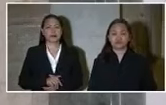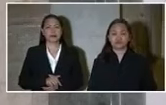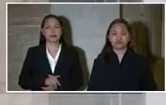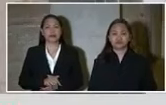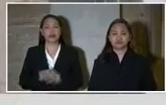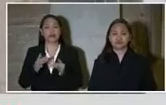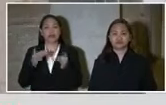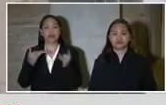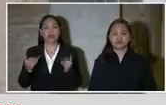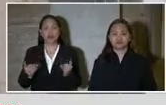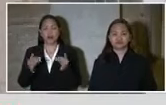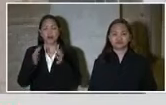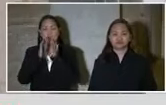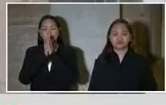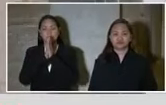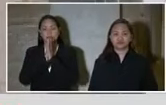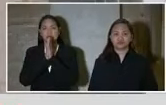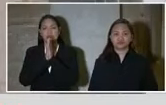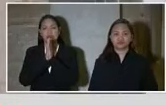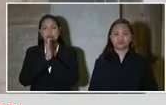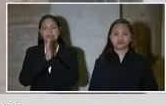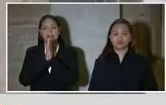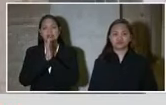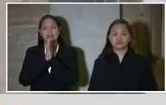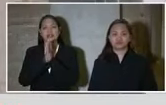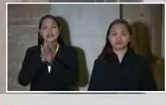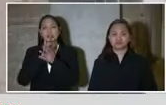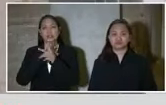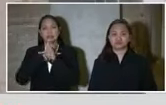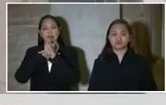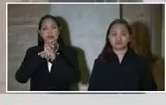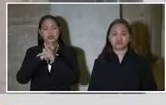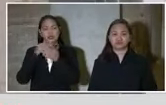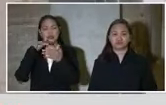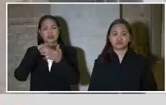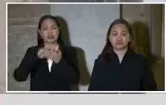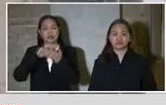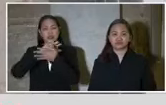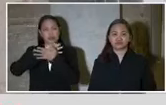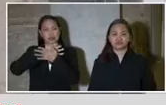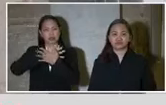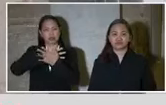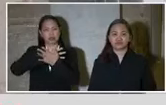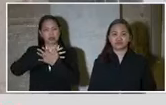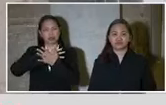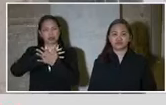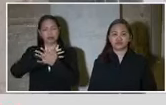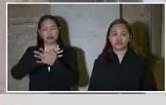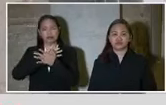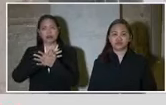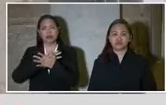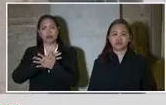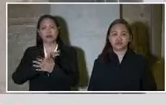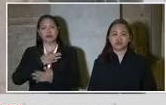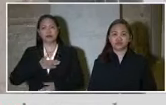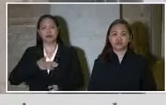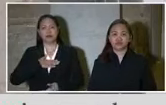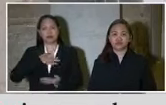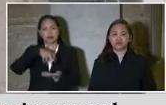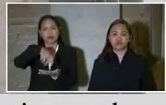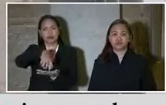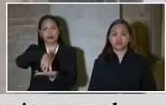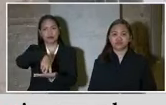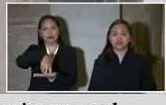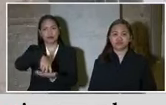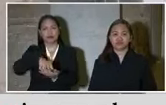Let us now pray the Oratio Imperata for protection against COVID-19. Please all kneel.